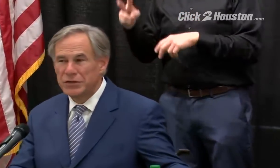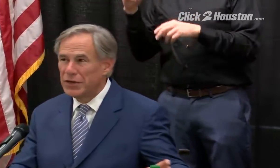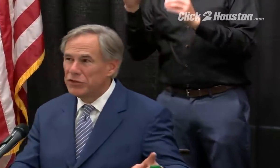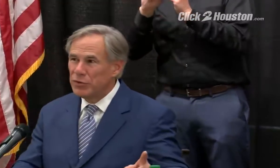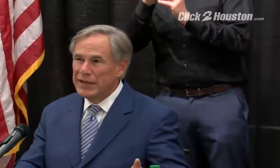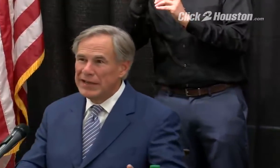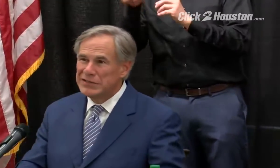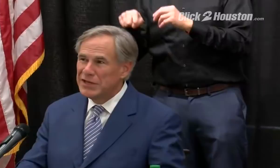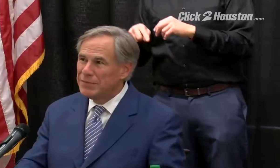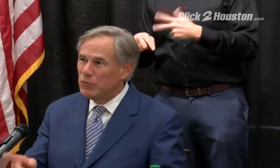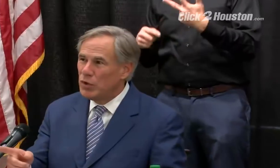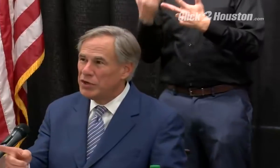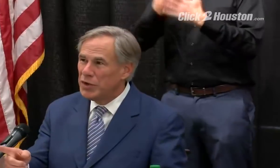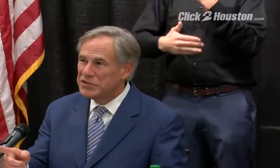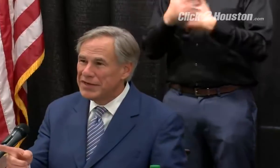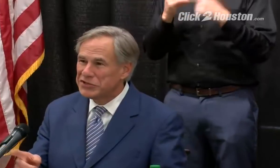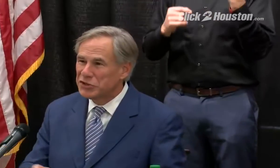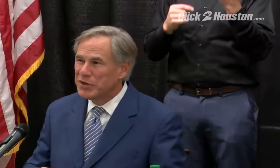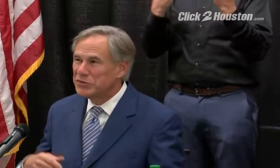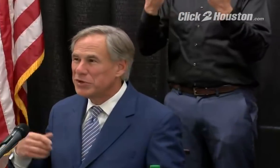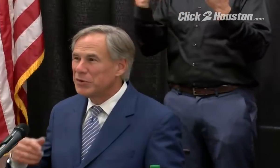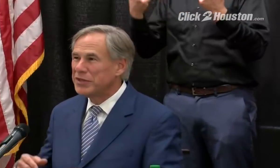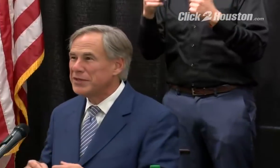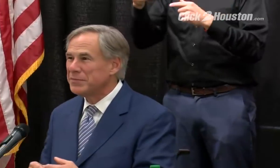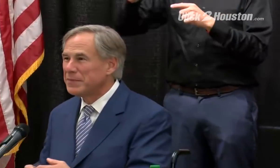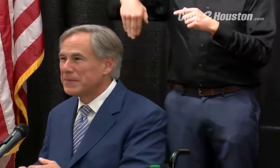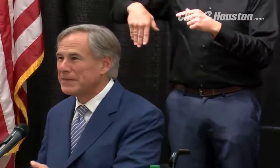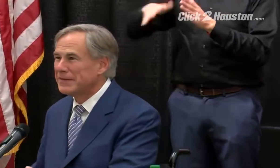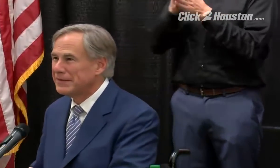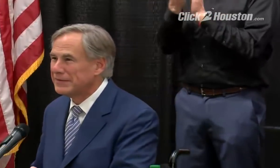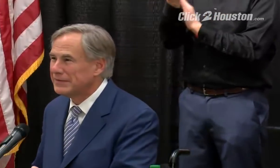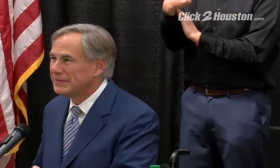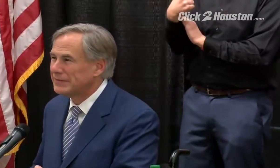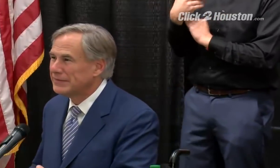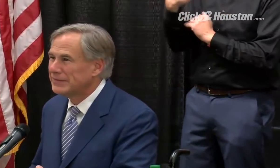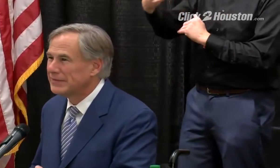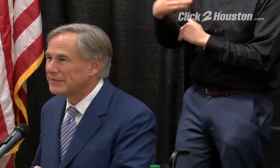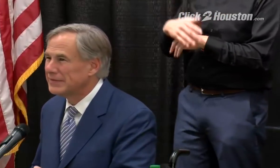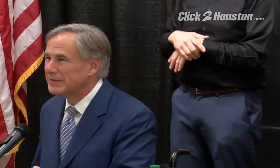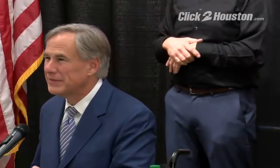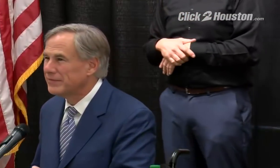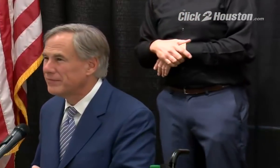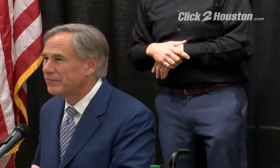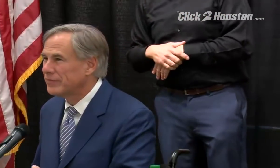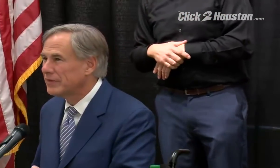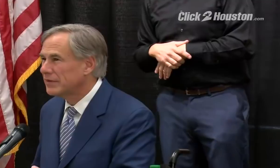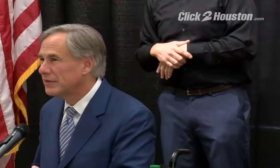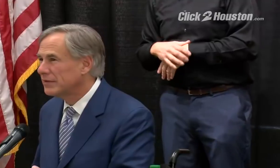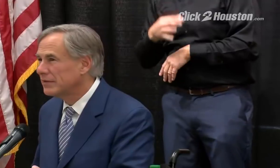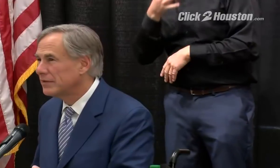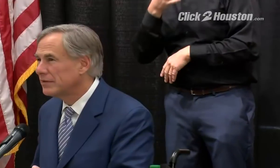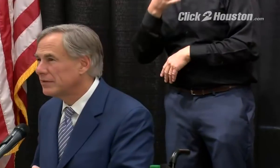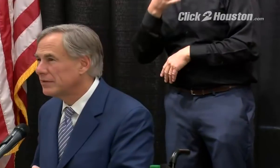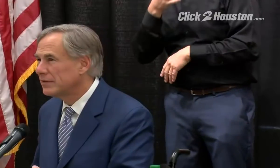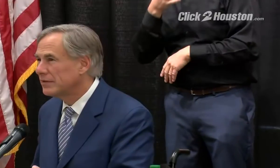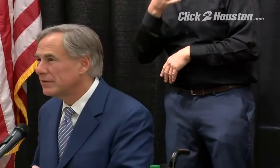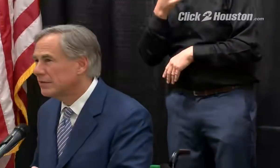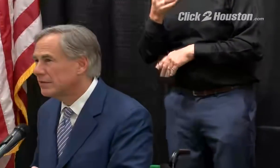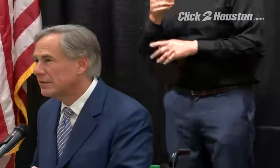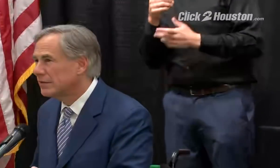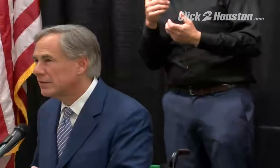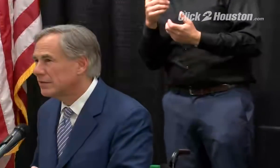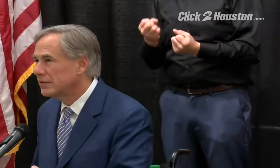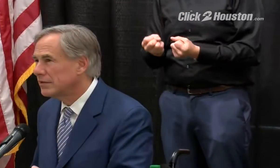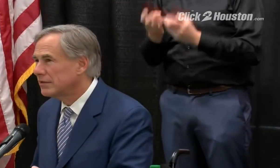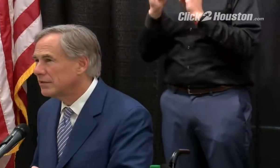questions. Got three hands up. One who hasn't asked a question, we'll go with him. Thank you. I was wondering if there's an estimate of how quickly we would see some